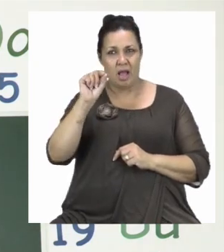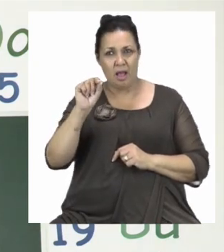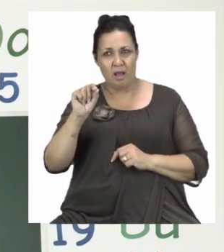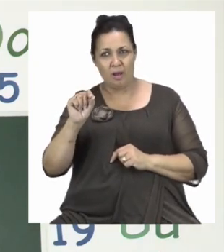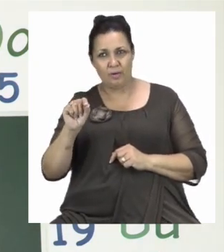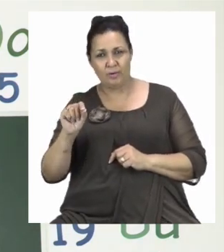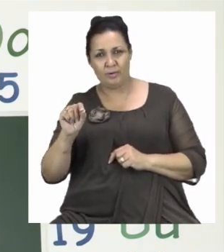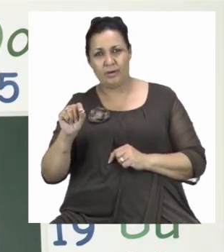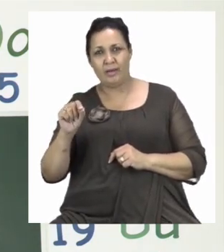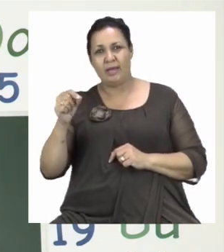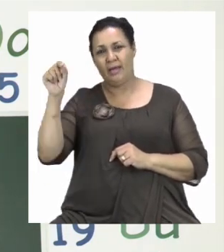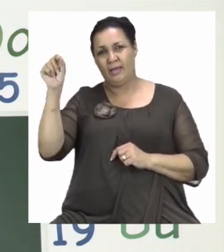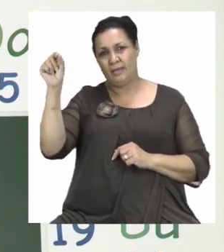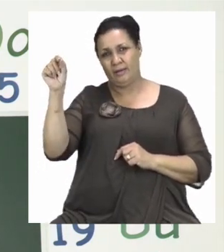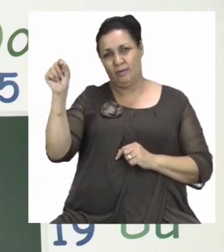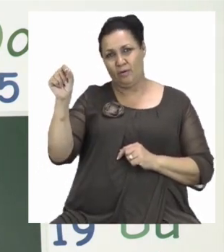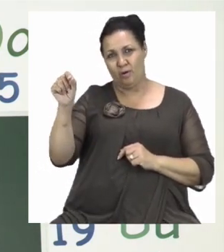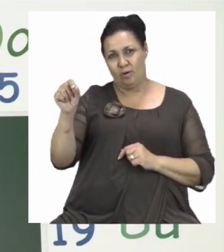down and